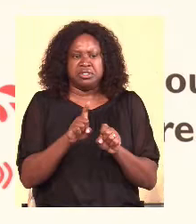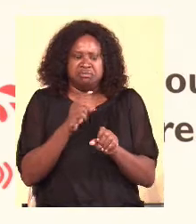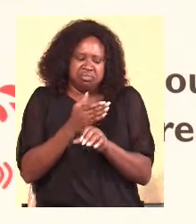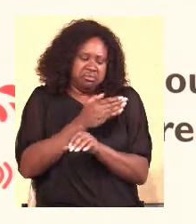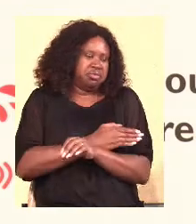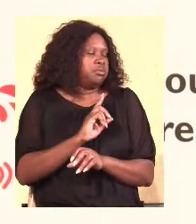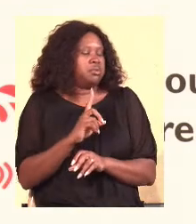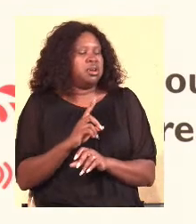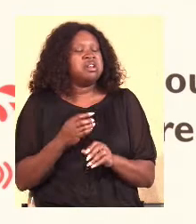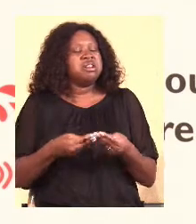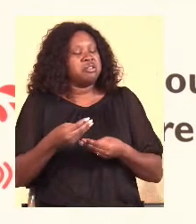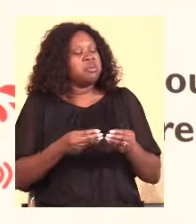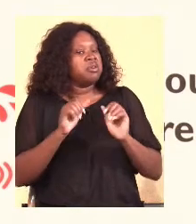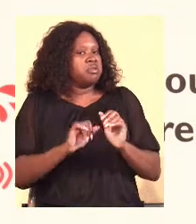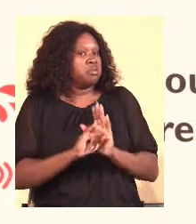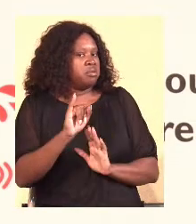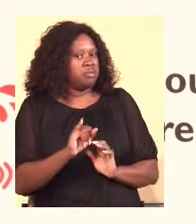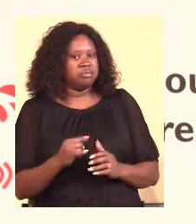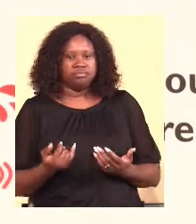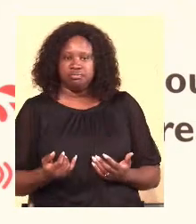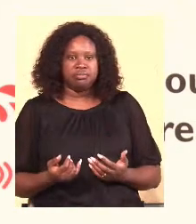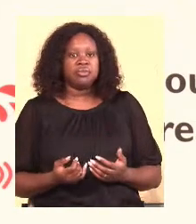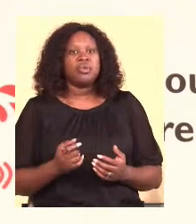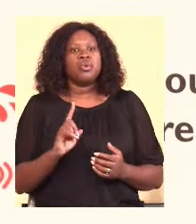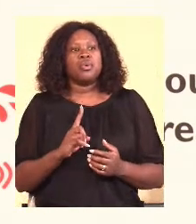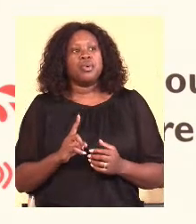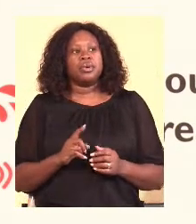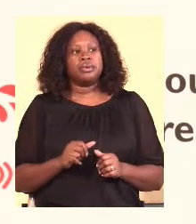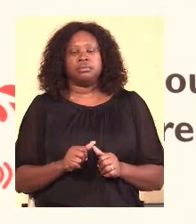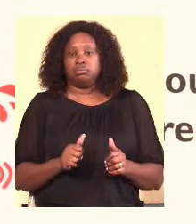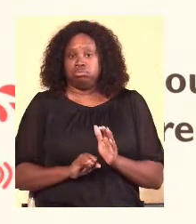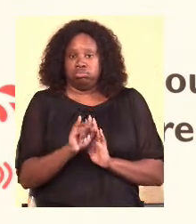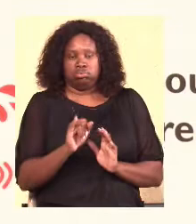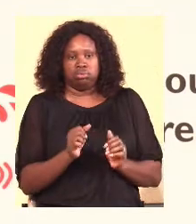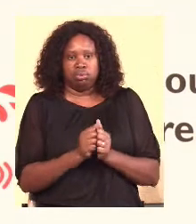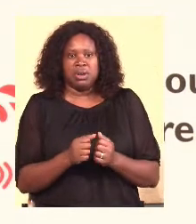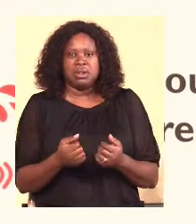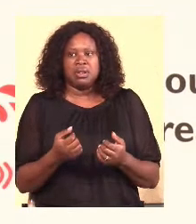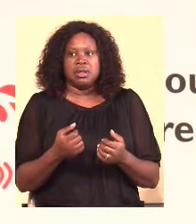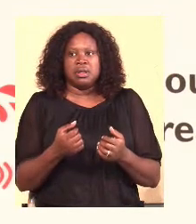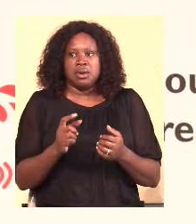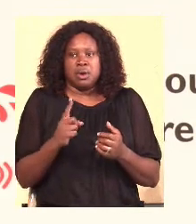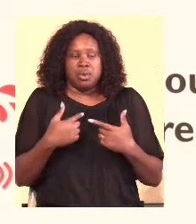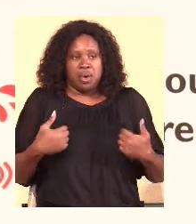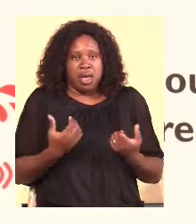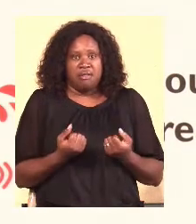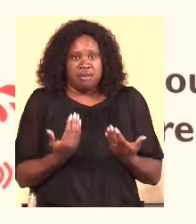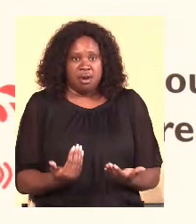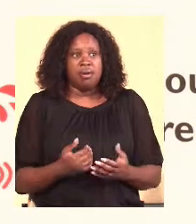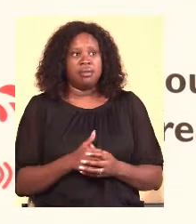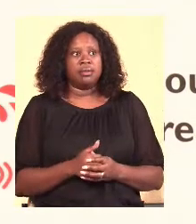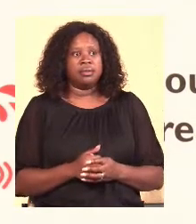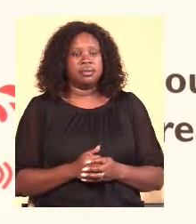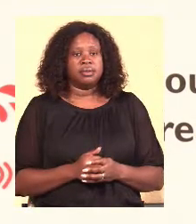the economy to improve somehow. What can be salvaged with the current infrastructure needs to be